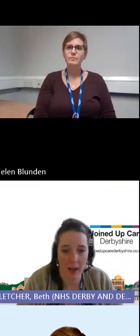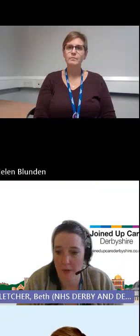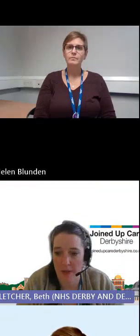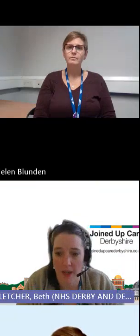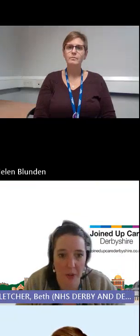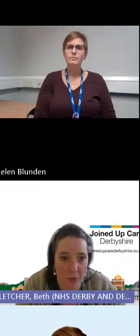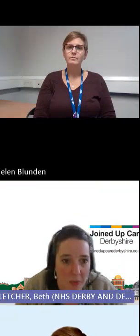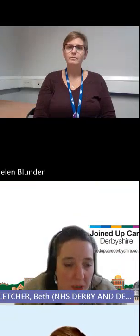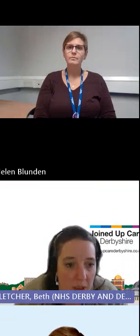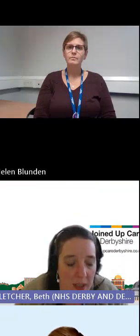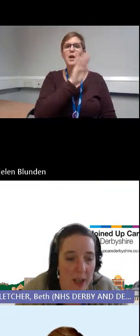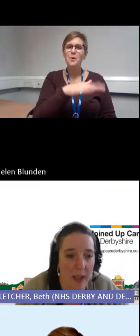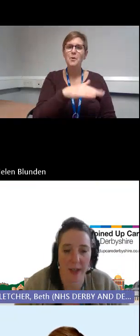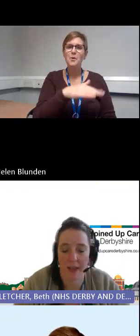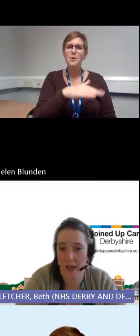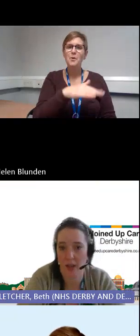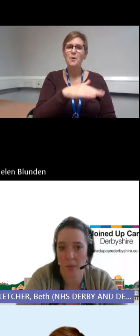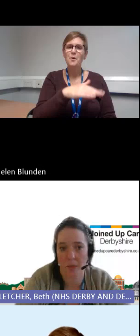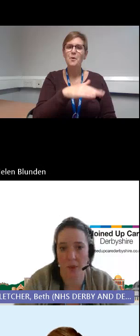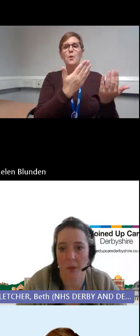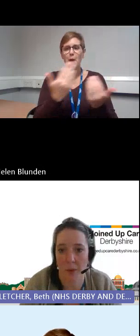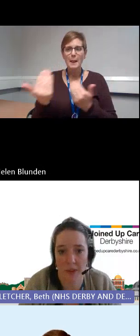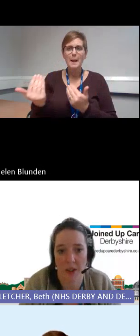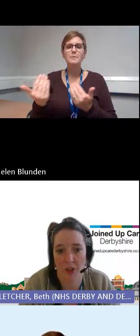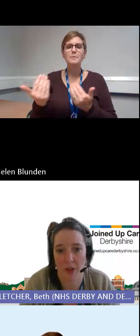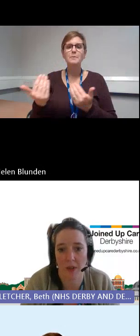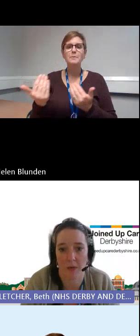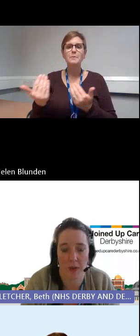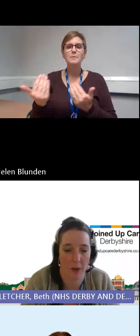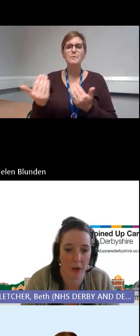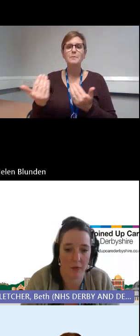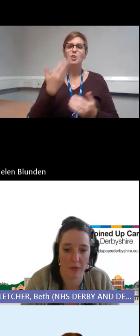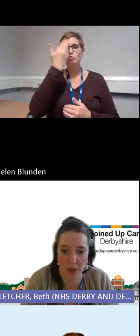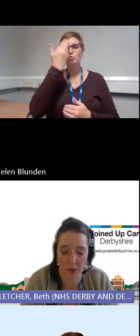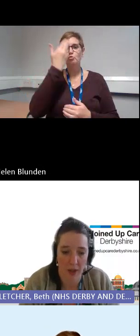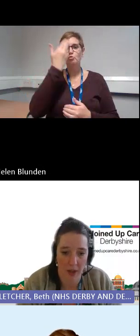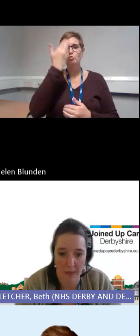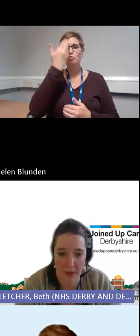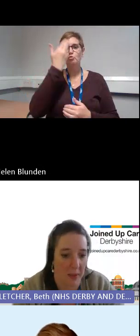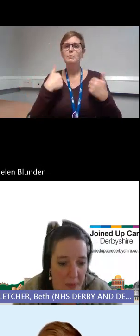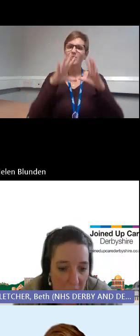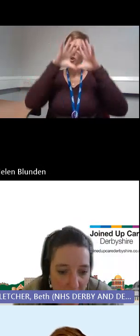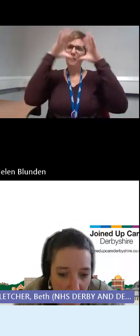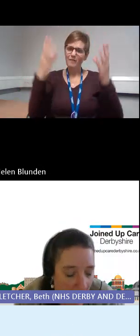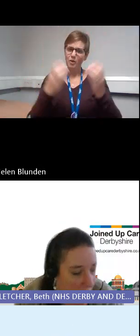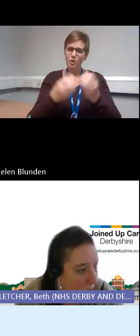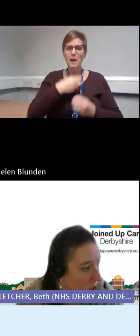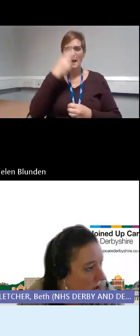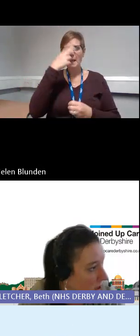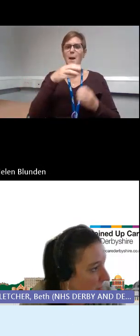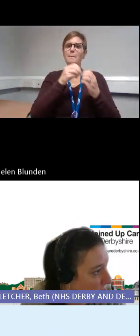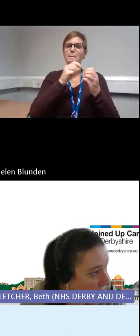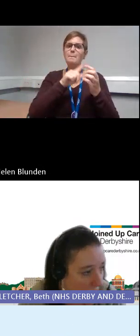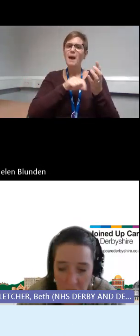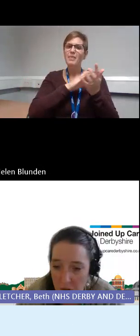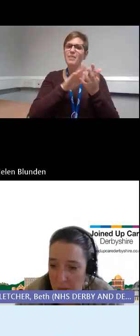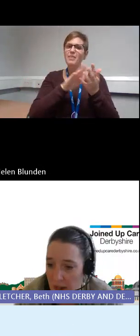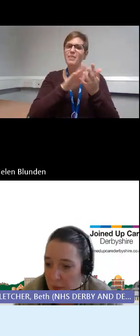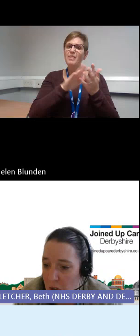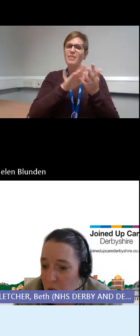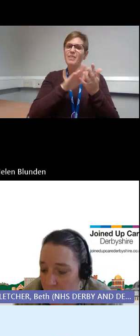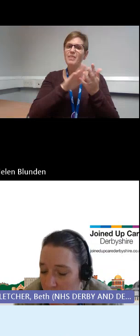Okay, hello everybody and welcome to today's stroke rehabilitation service review overview. My name is Beth Fetcher, I'm an engagement manager. If I just go